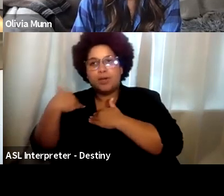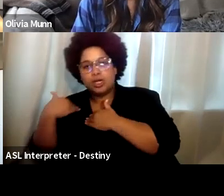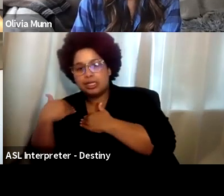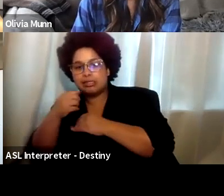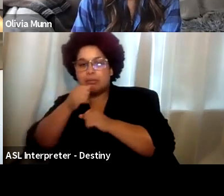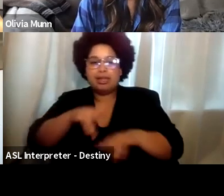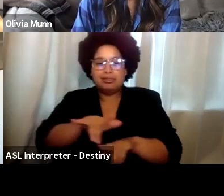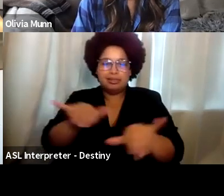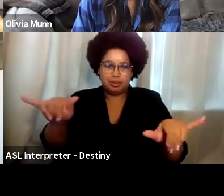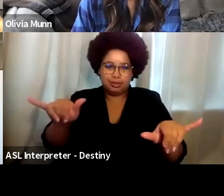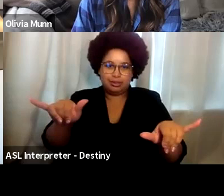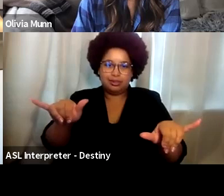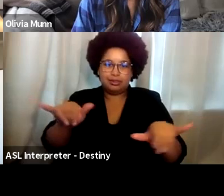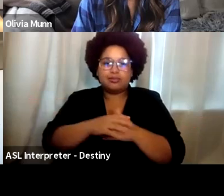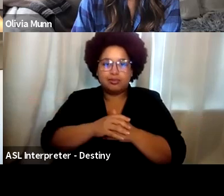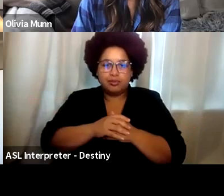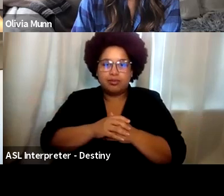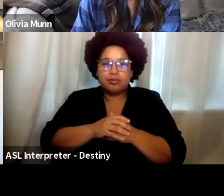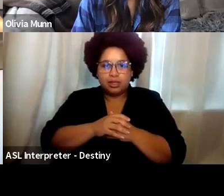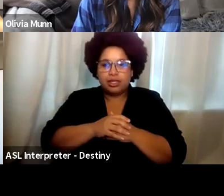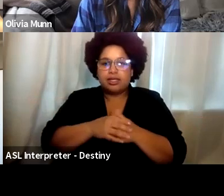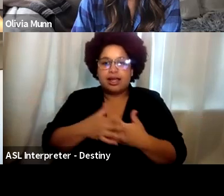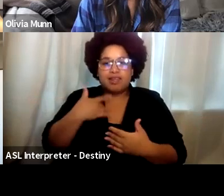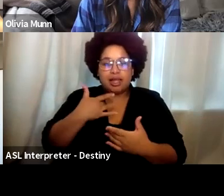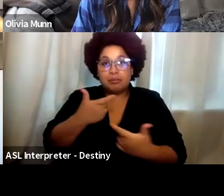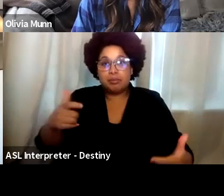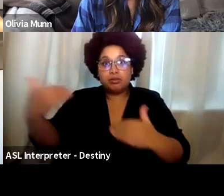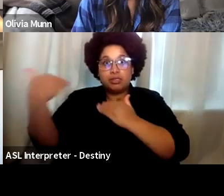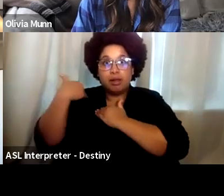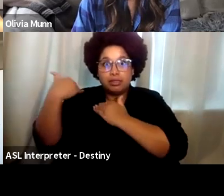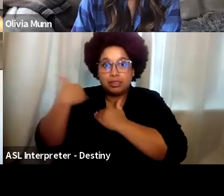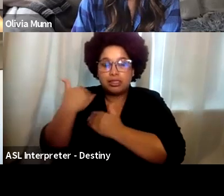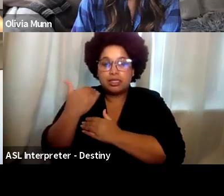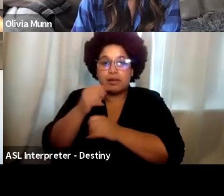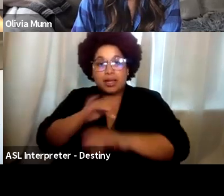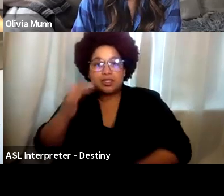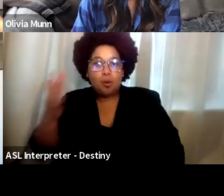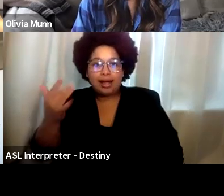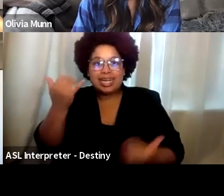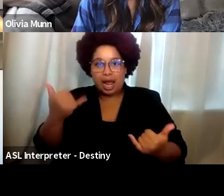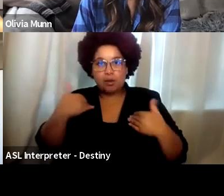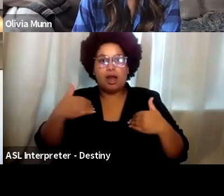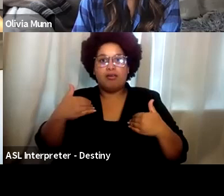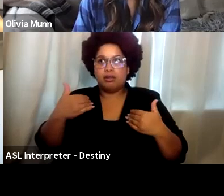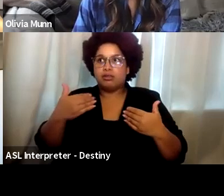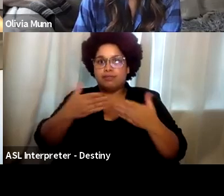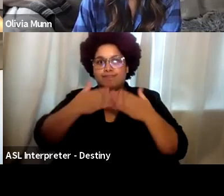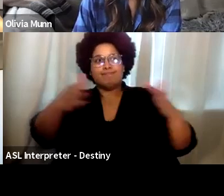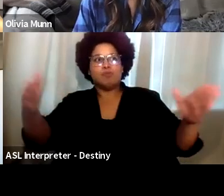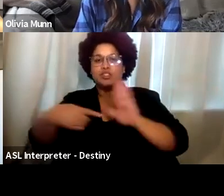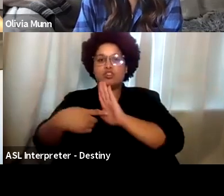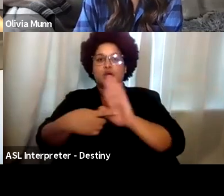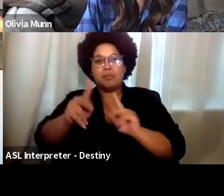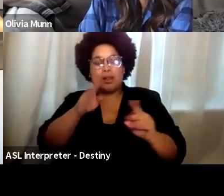same time. It's a burden because I feel that tremendous responsibility, but a blessing because now there's the platform and people are paying